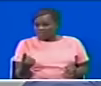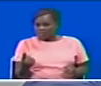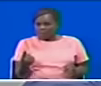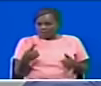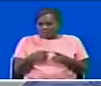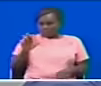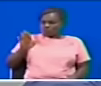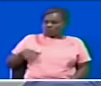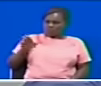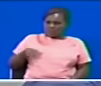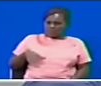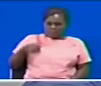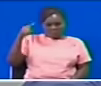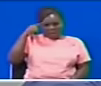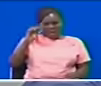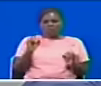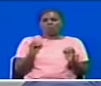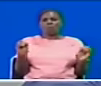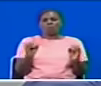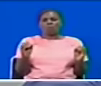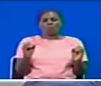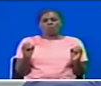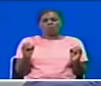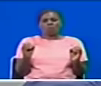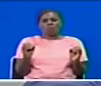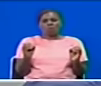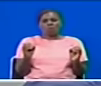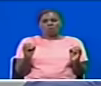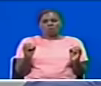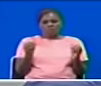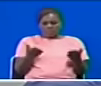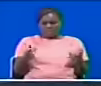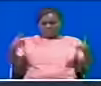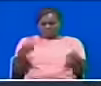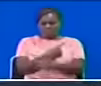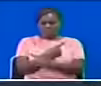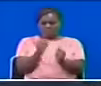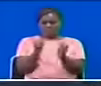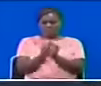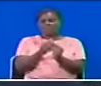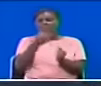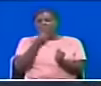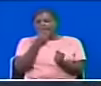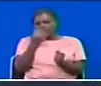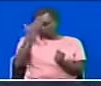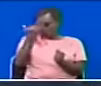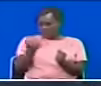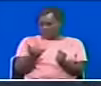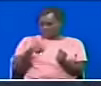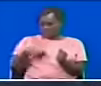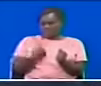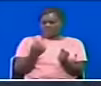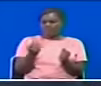But women don't mind those things at all. And that's where we now differ with men. And that's why you're able